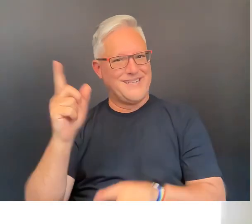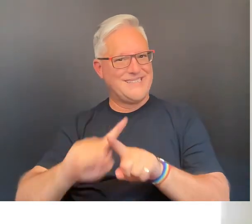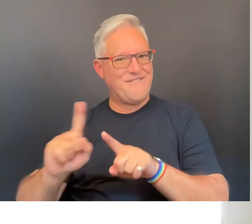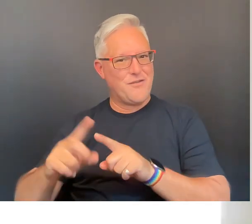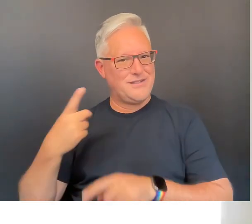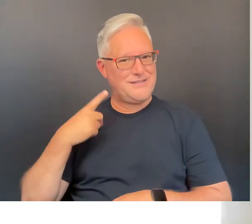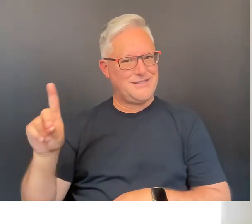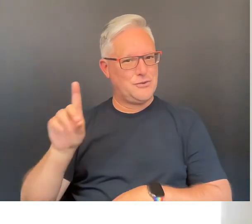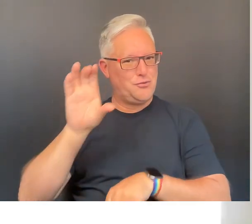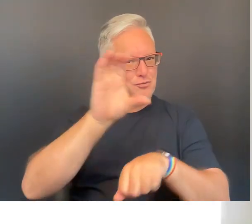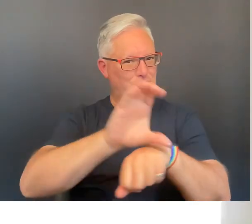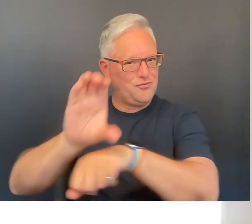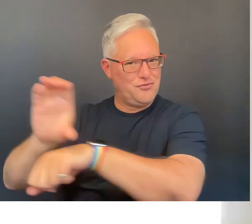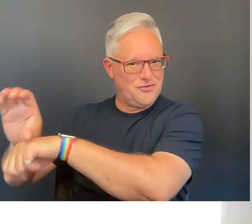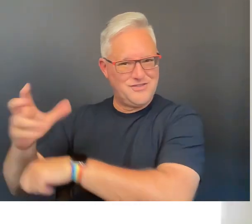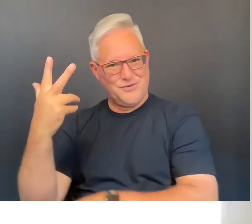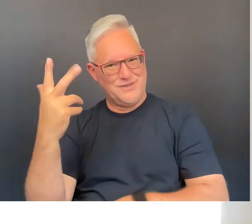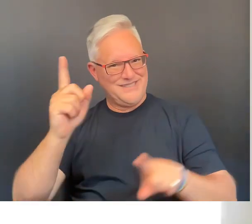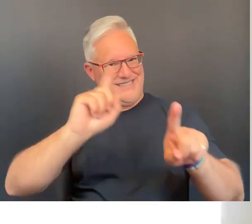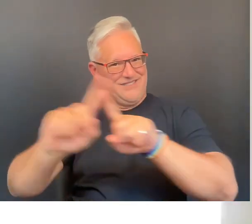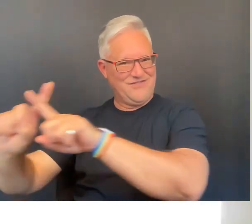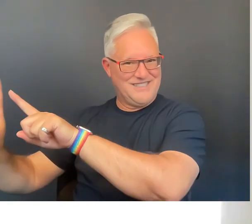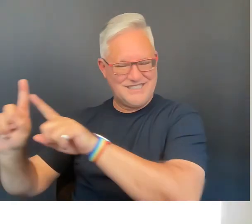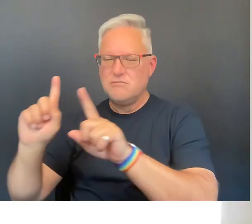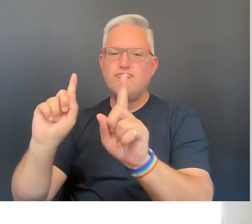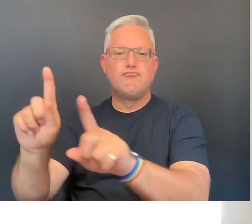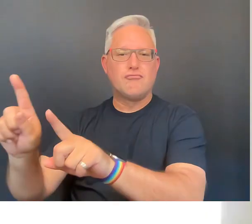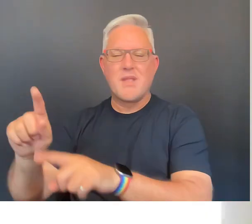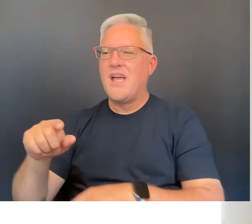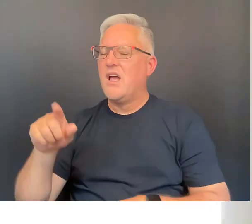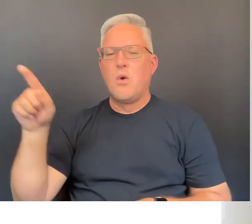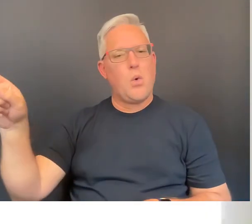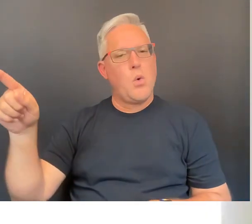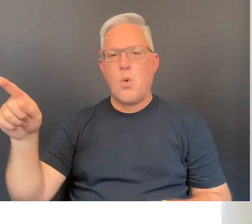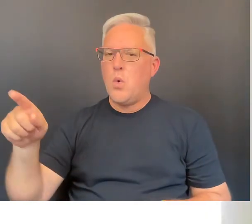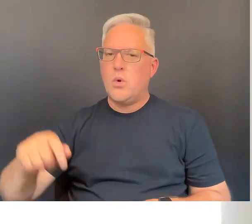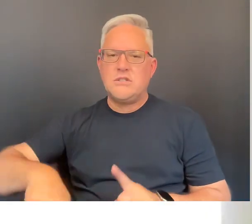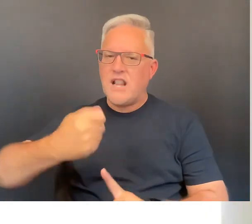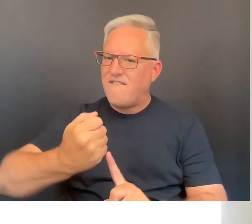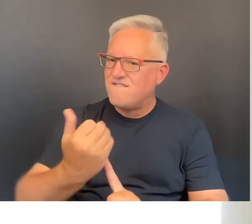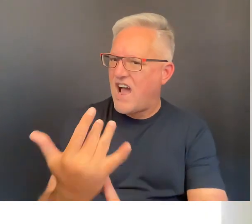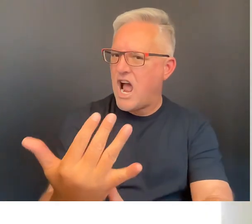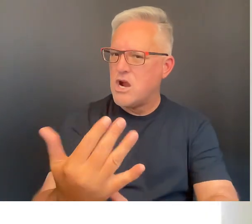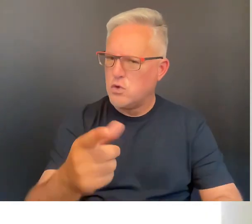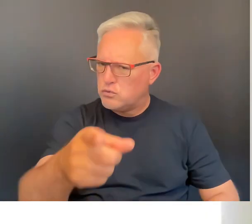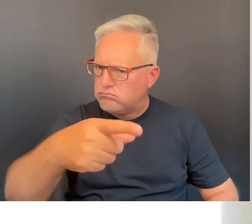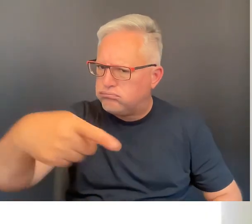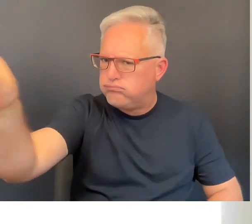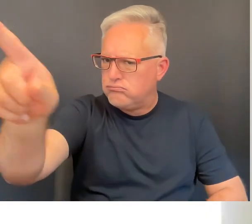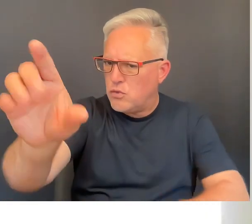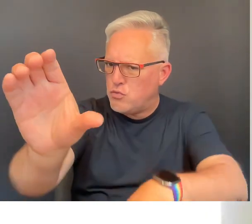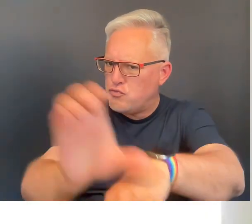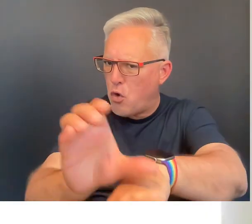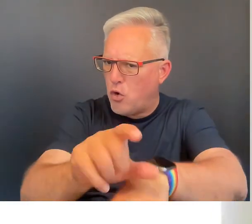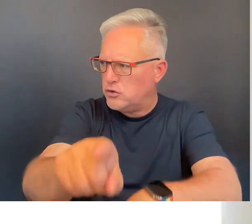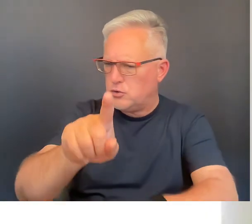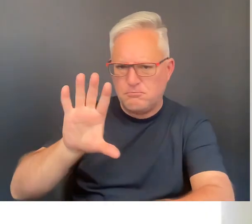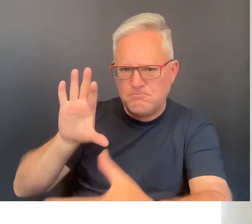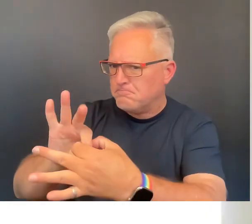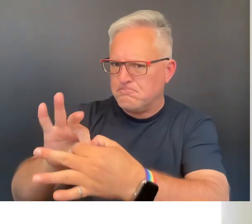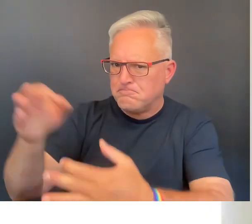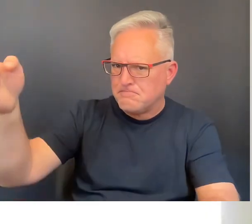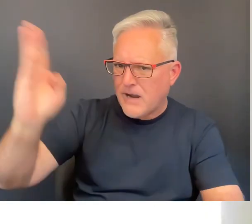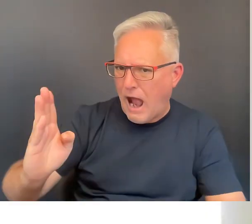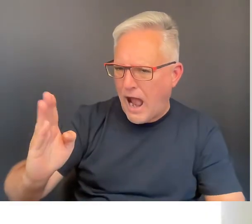denominations. And she was like my like put a fire under you, you better get to church and you better stay